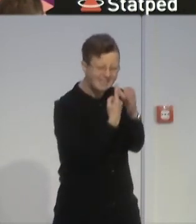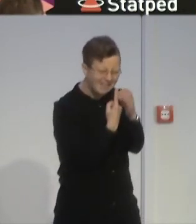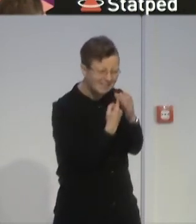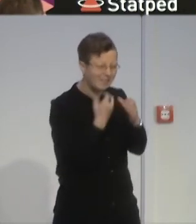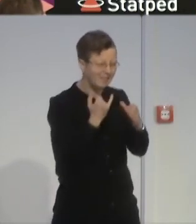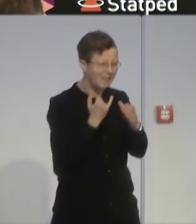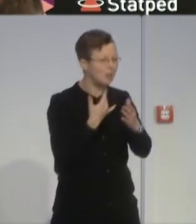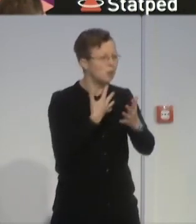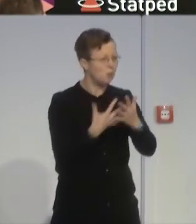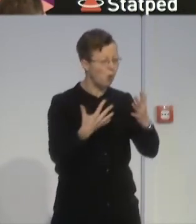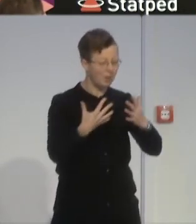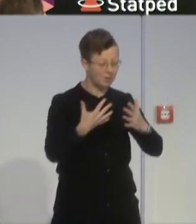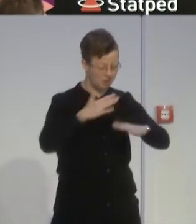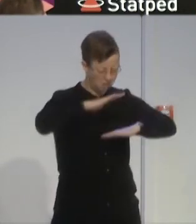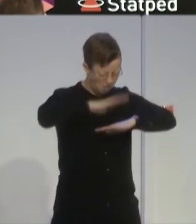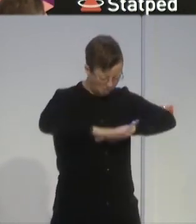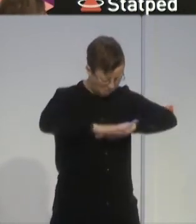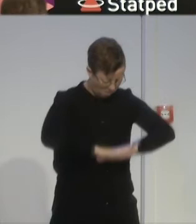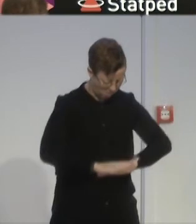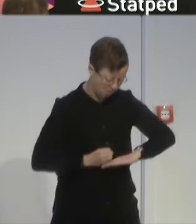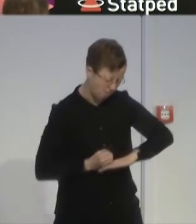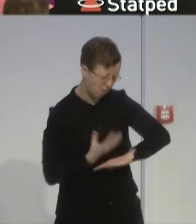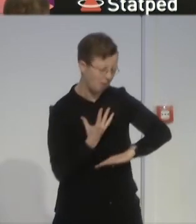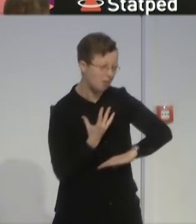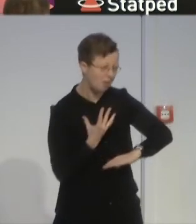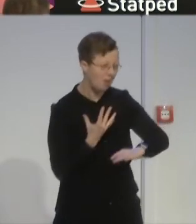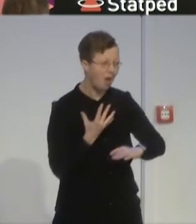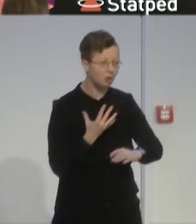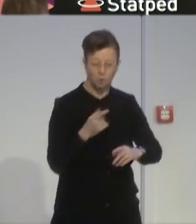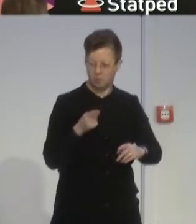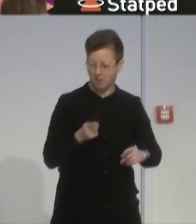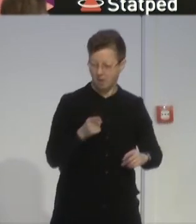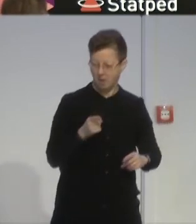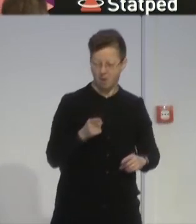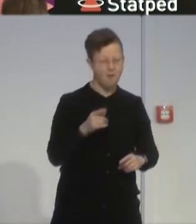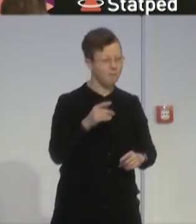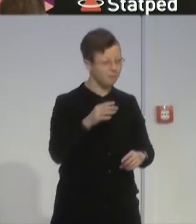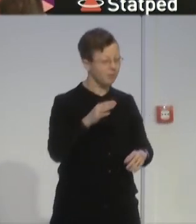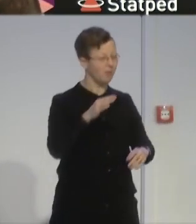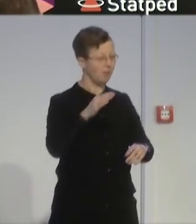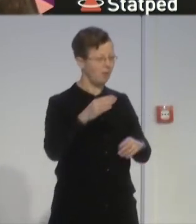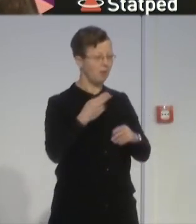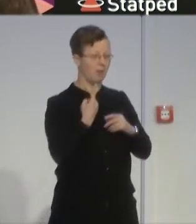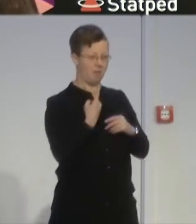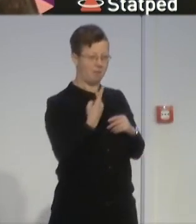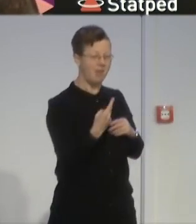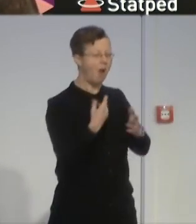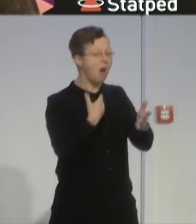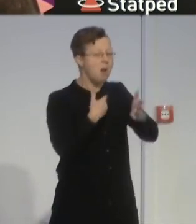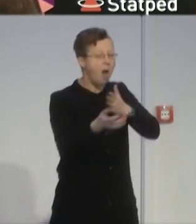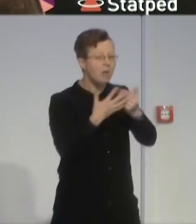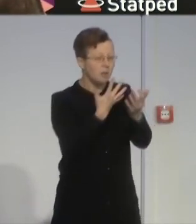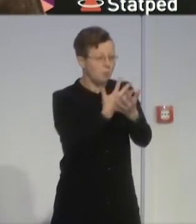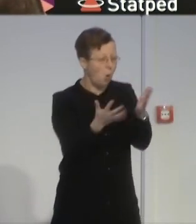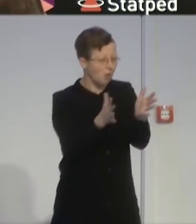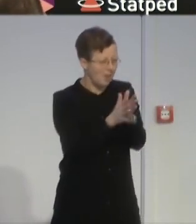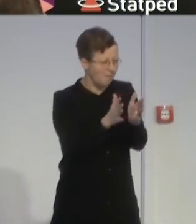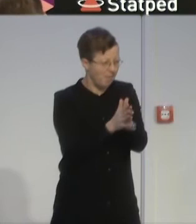where in this case, the boy and his partner are making a piece of language together. They